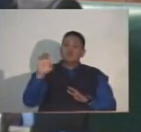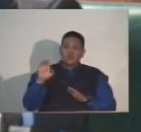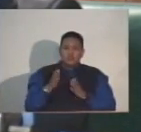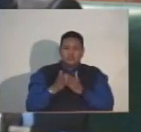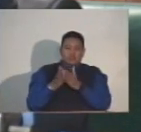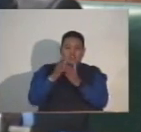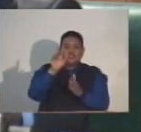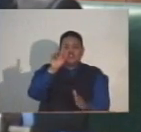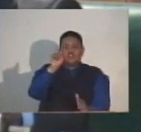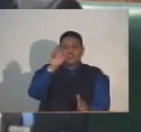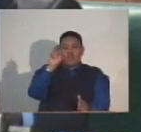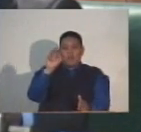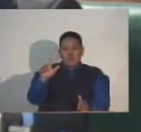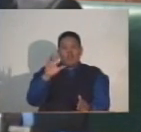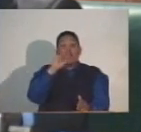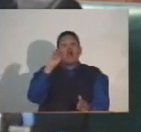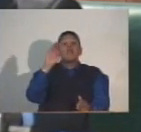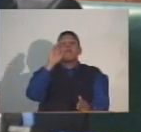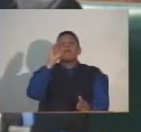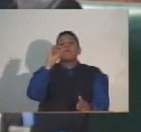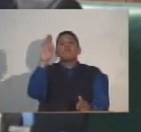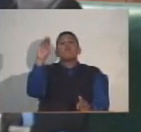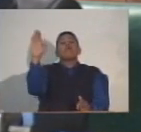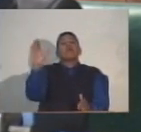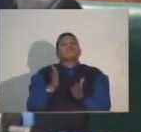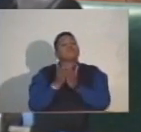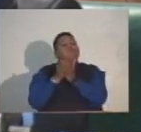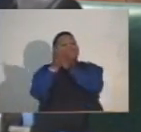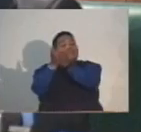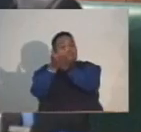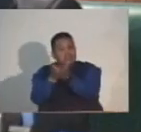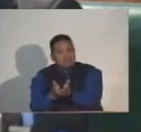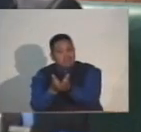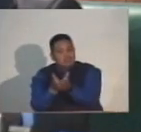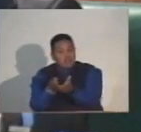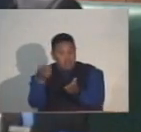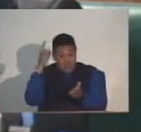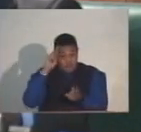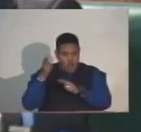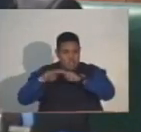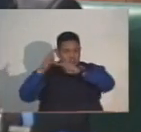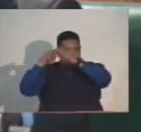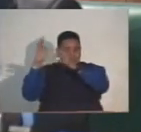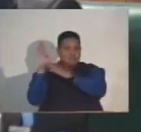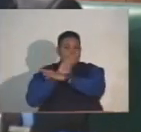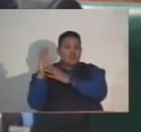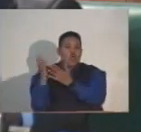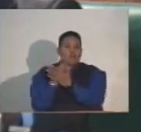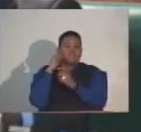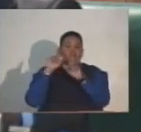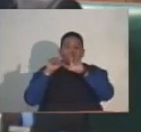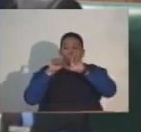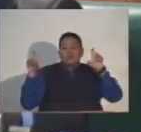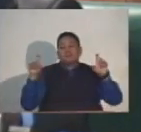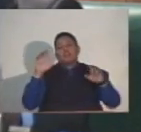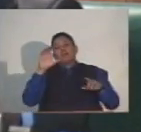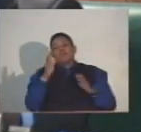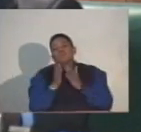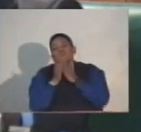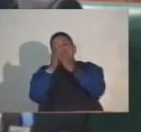Pier, as well as Montego Bay Cruise and Cargo, to capitalize on increased business opportunities in container, cruise,